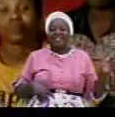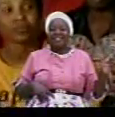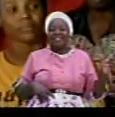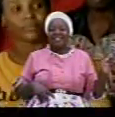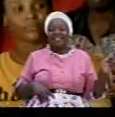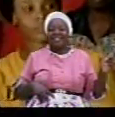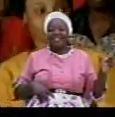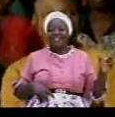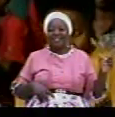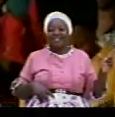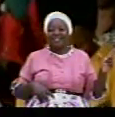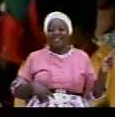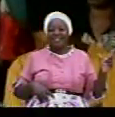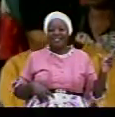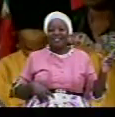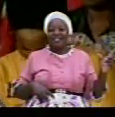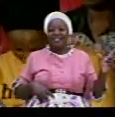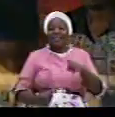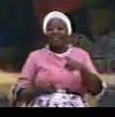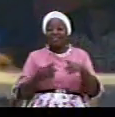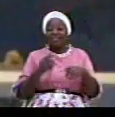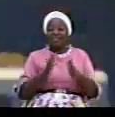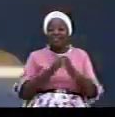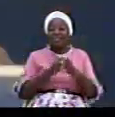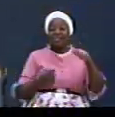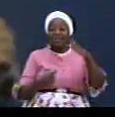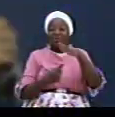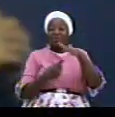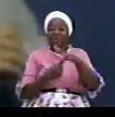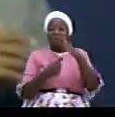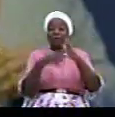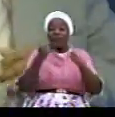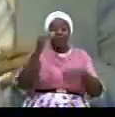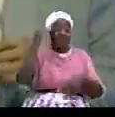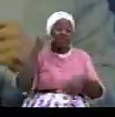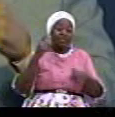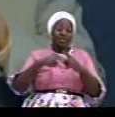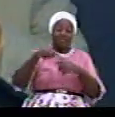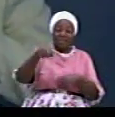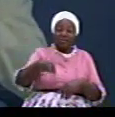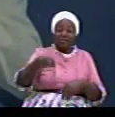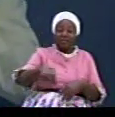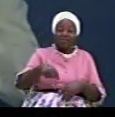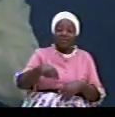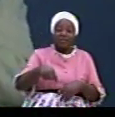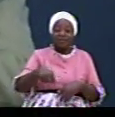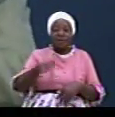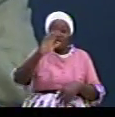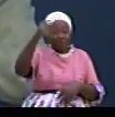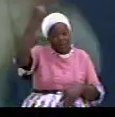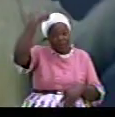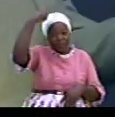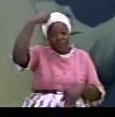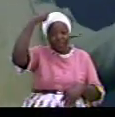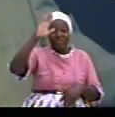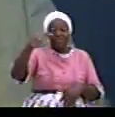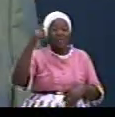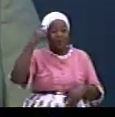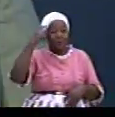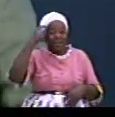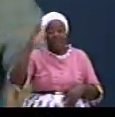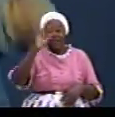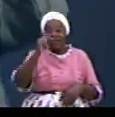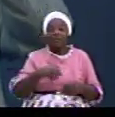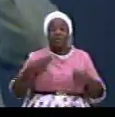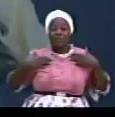From the top of your head to the tip of your toe, your brain, your mind, your body, every part of